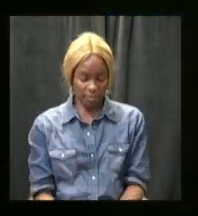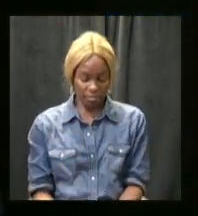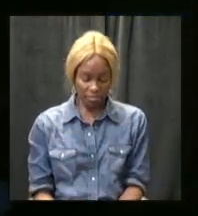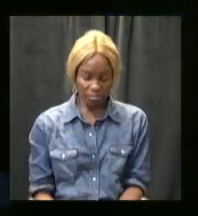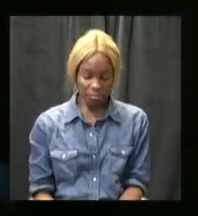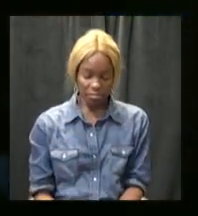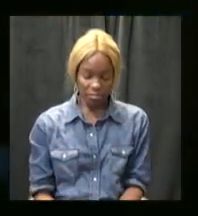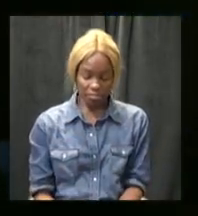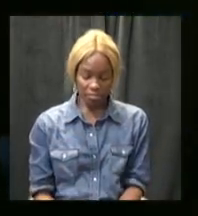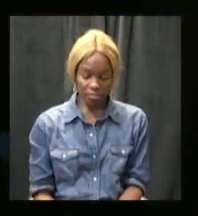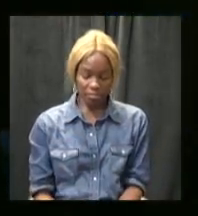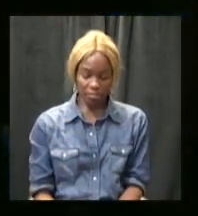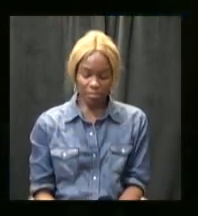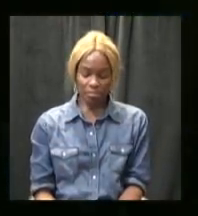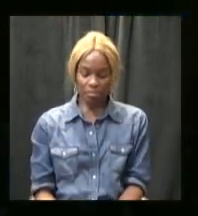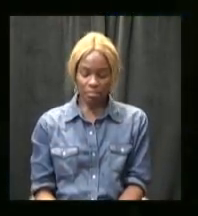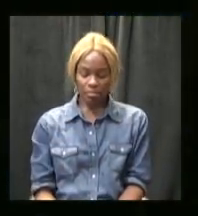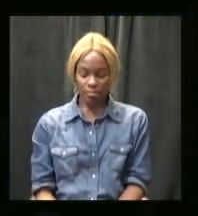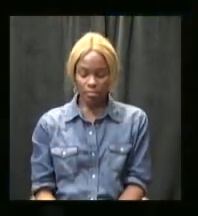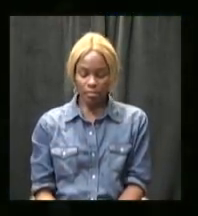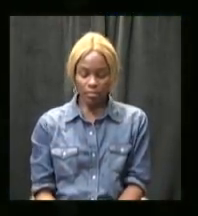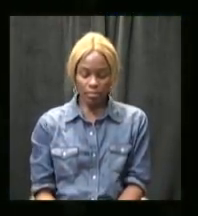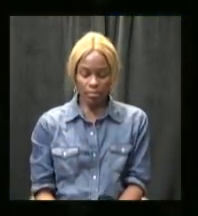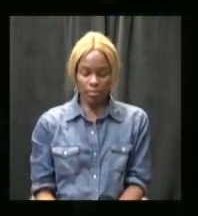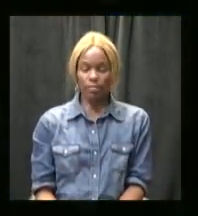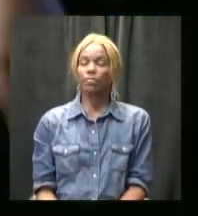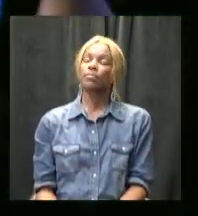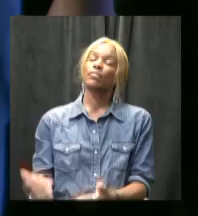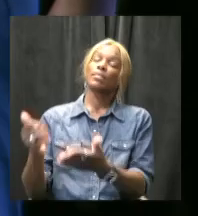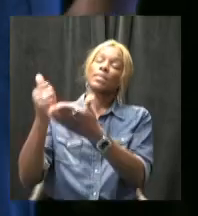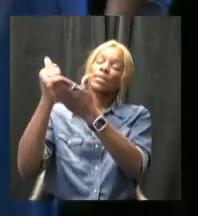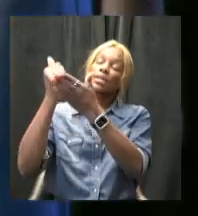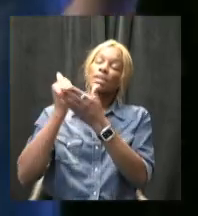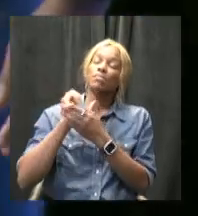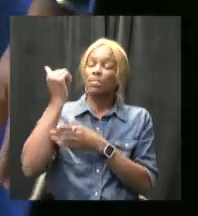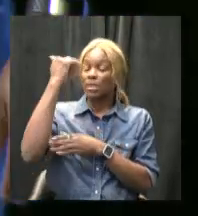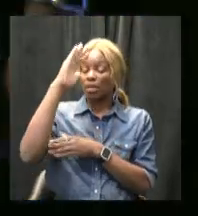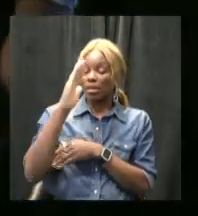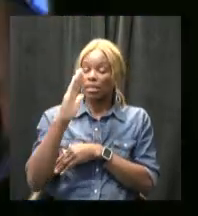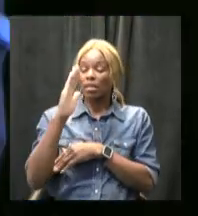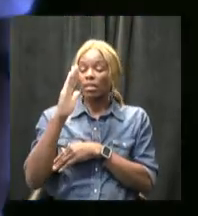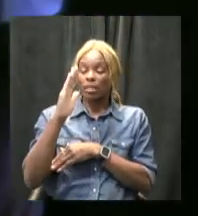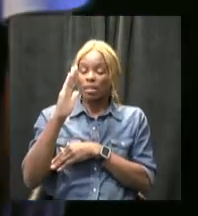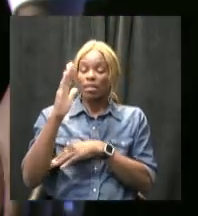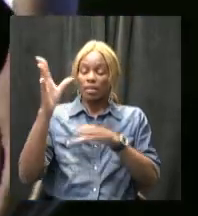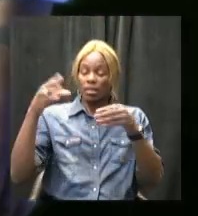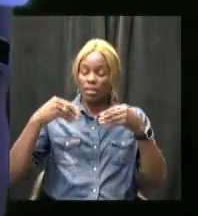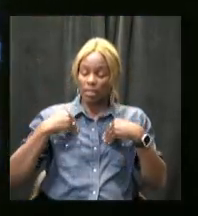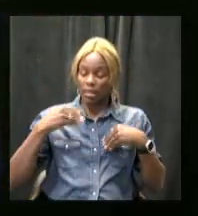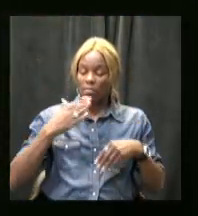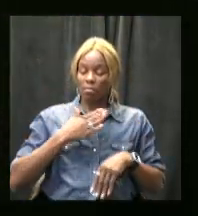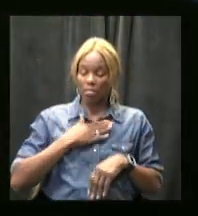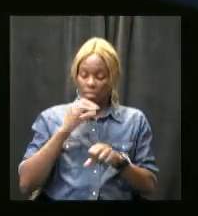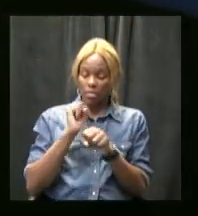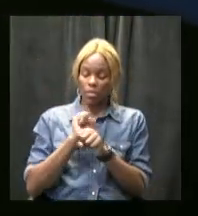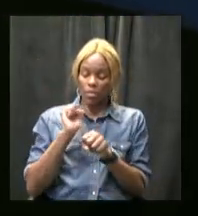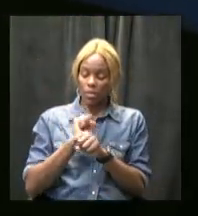our church to be who You've called it to be. Help me, God, to play my role, to be who You've called me to